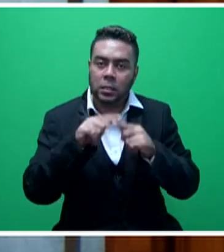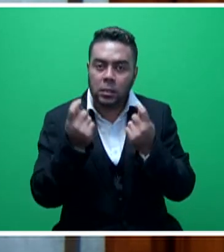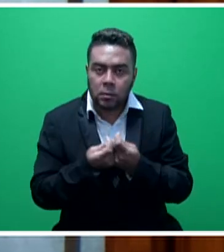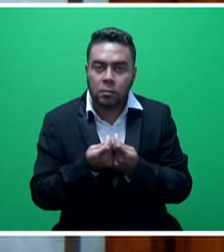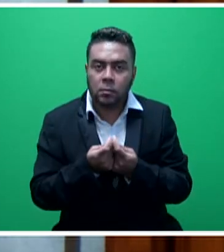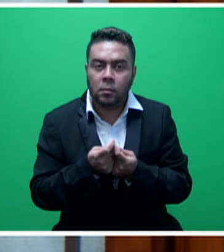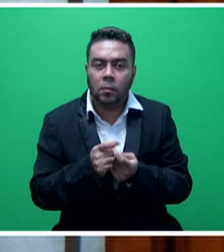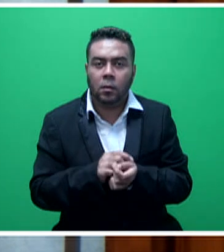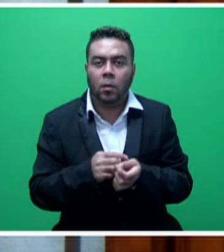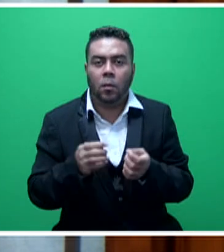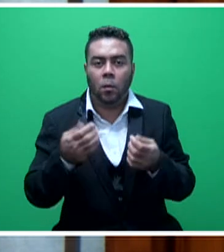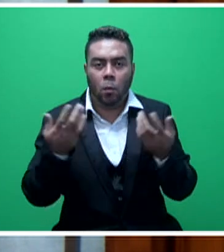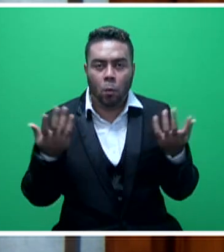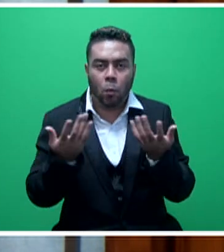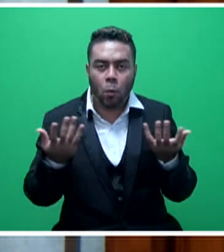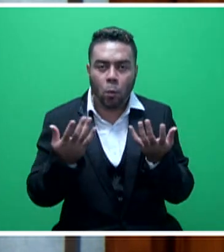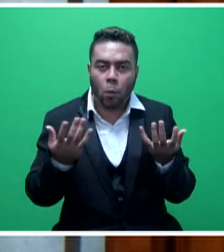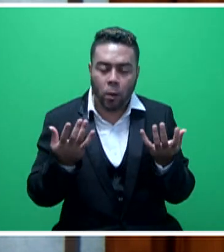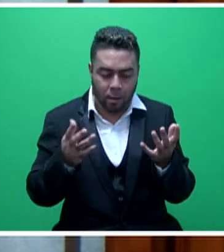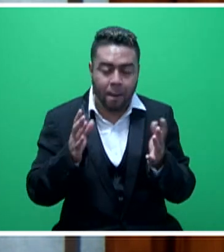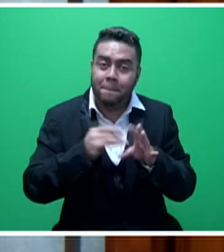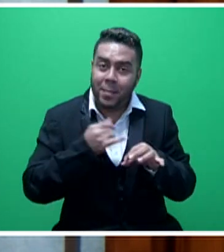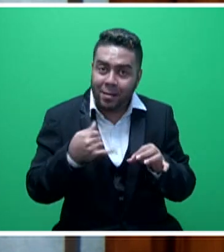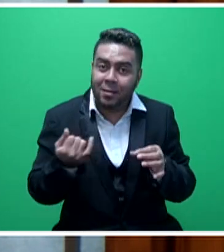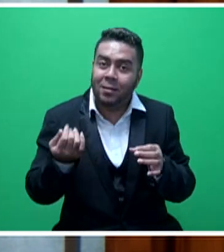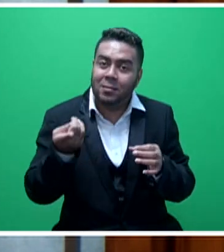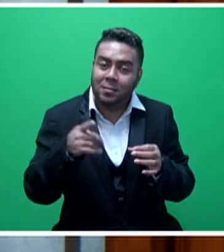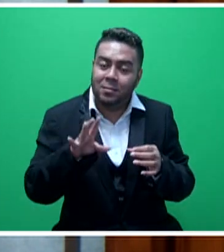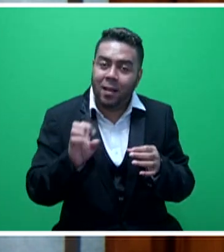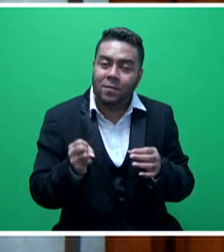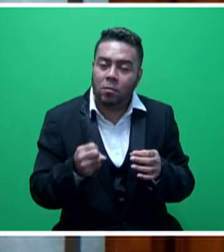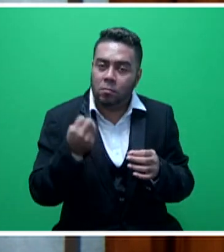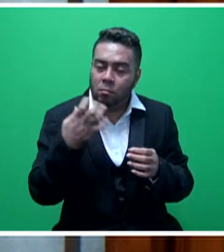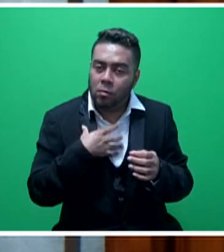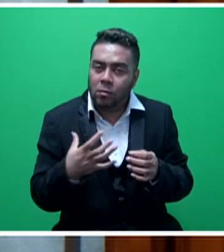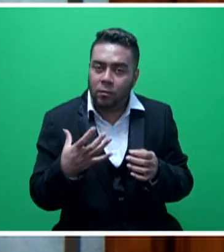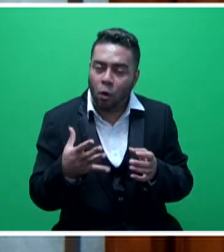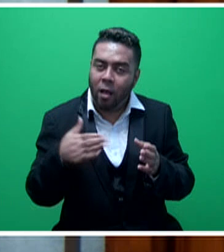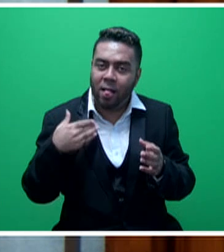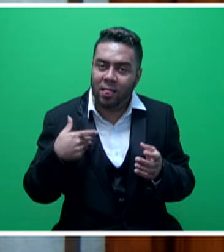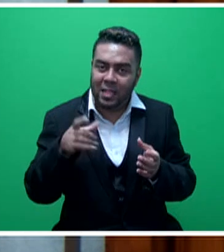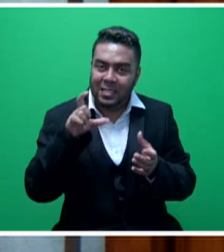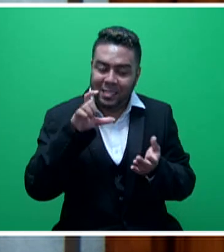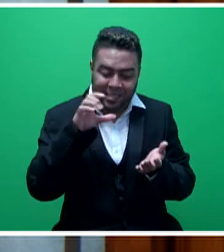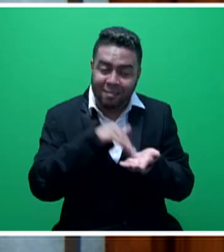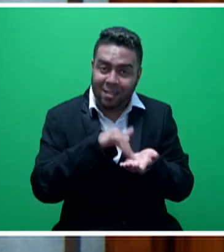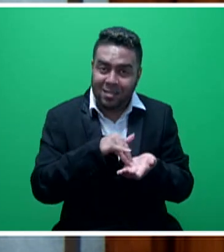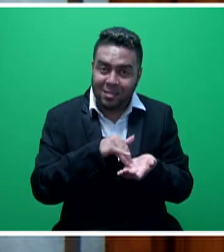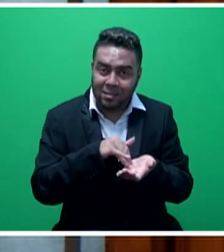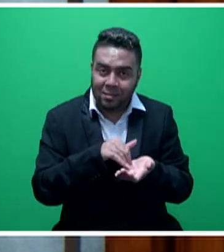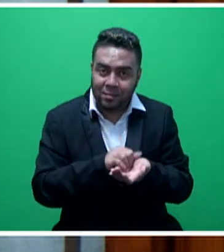services where medical specialists undertake regular weekly and monthly visits to health centers and subdivisional